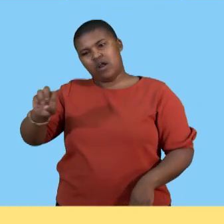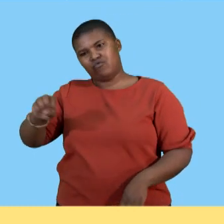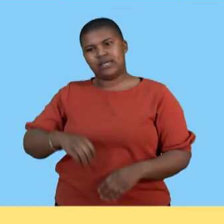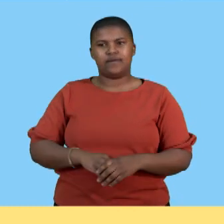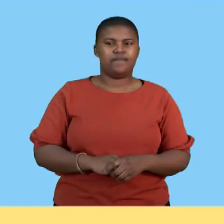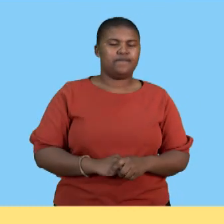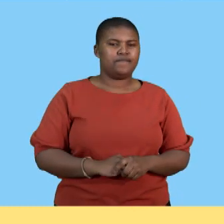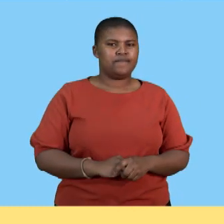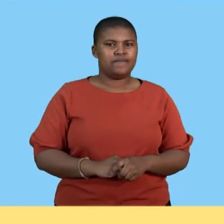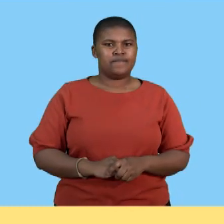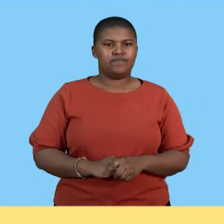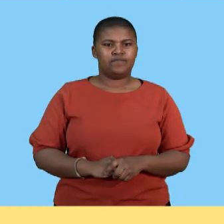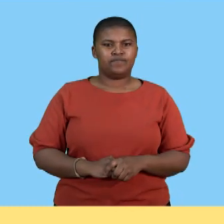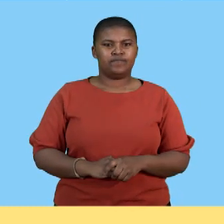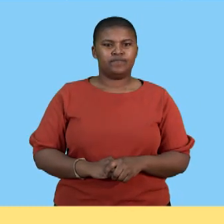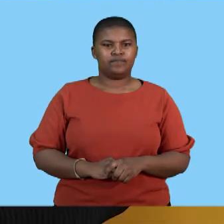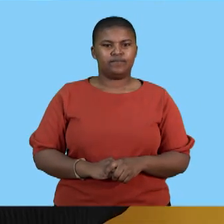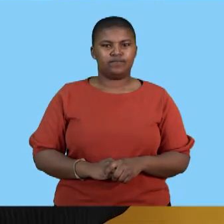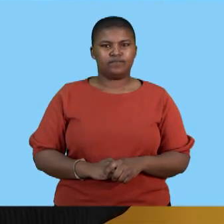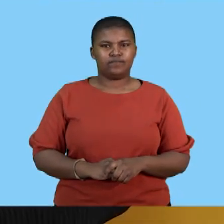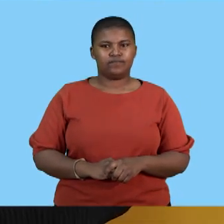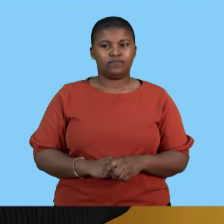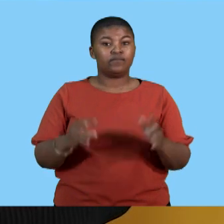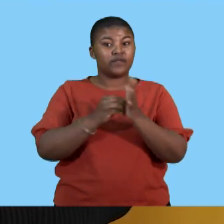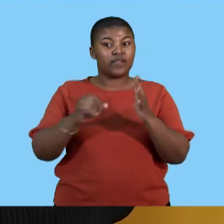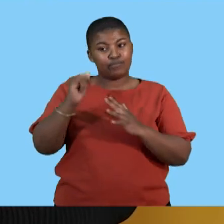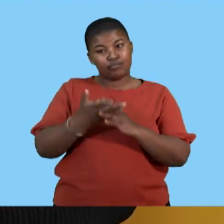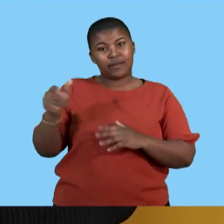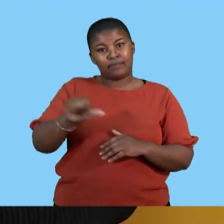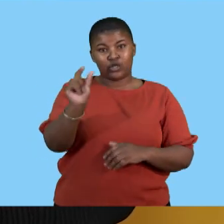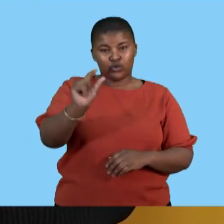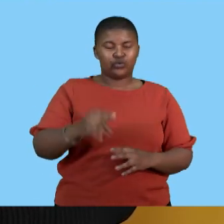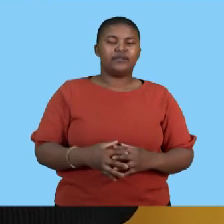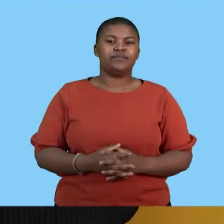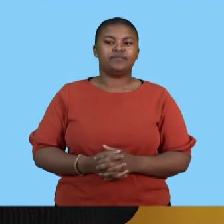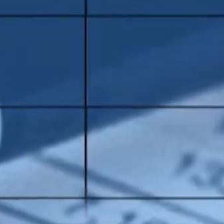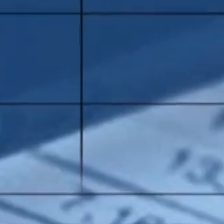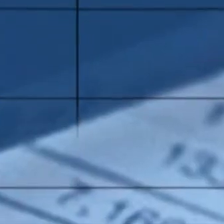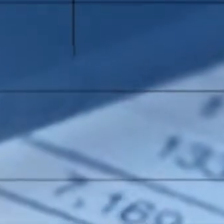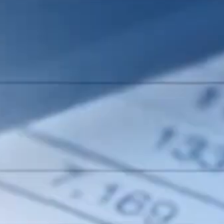2,400. Dear learners, let's go for a net break, and I'll see you shortly.